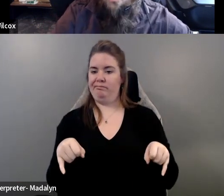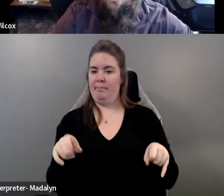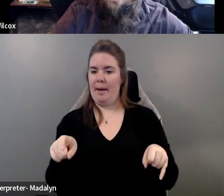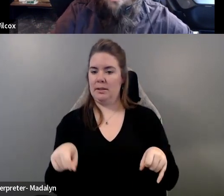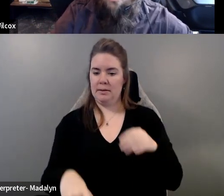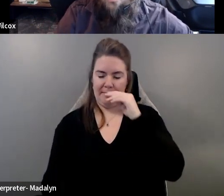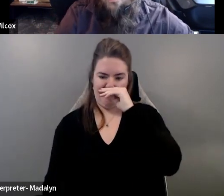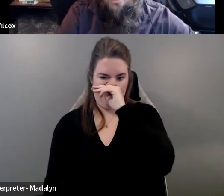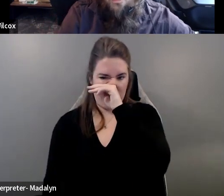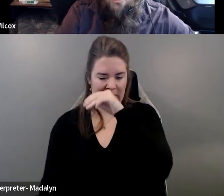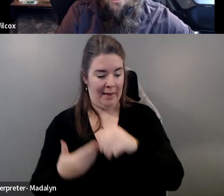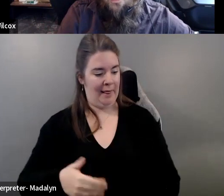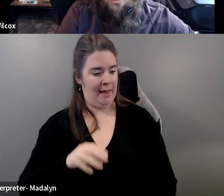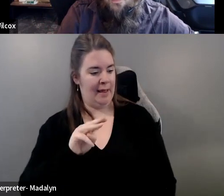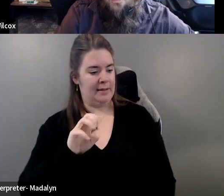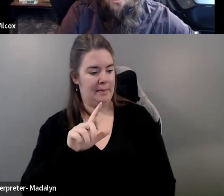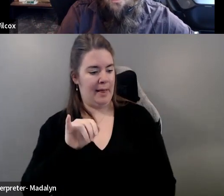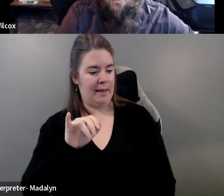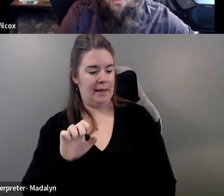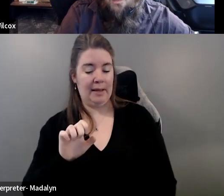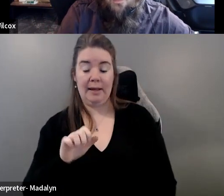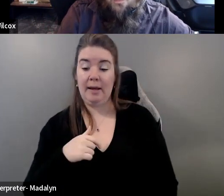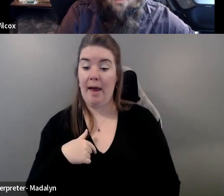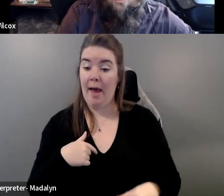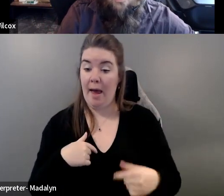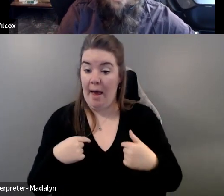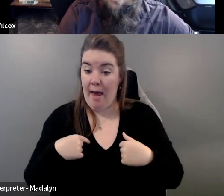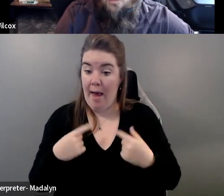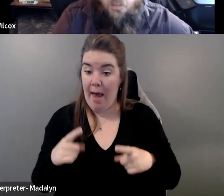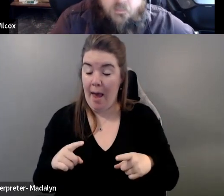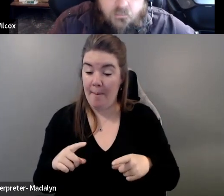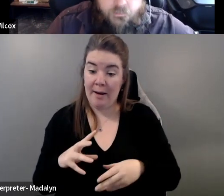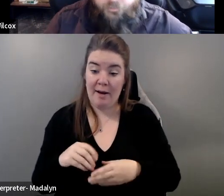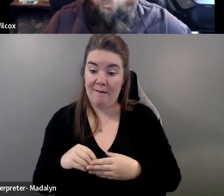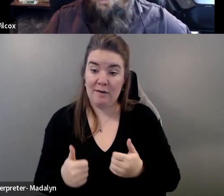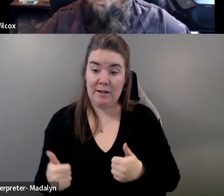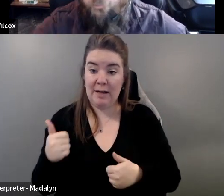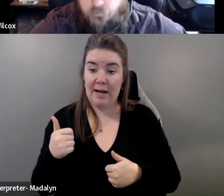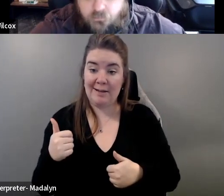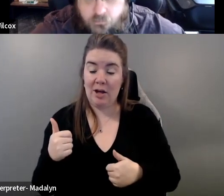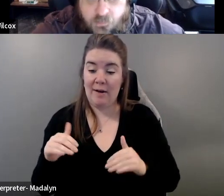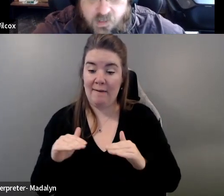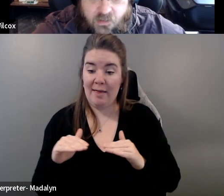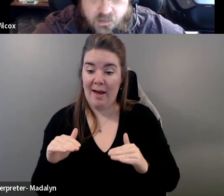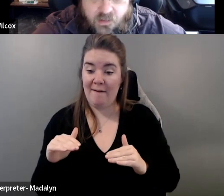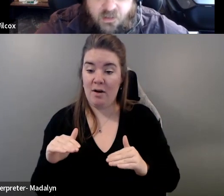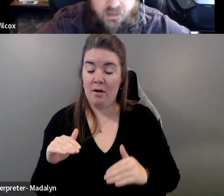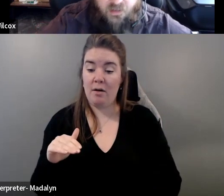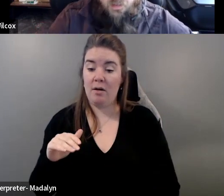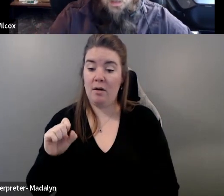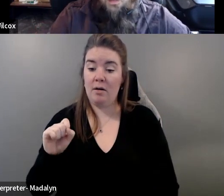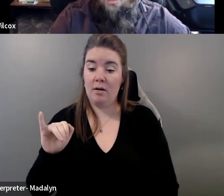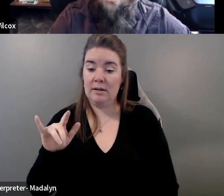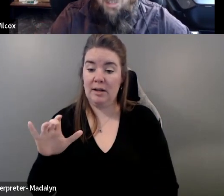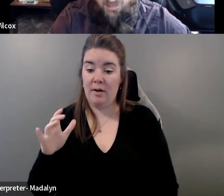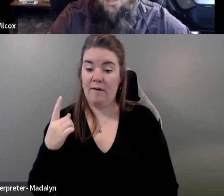This is Melly. As someone who, was in executive level at a SILC for a really long time, I think they will